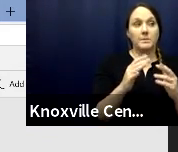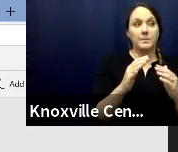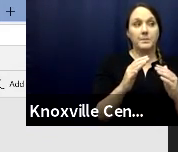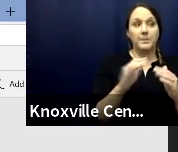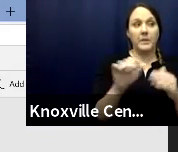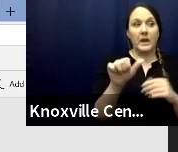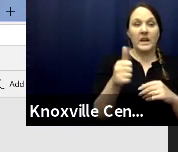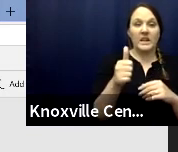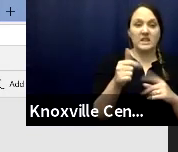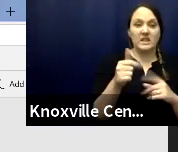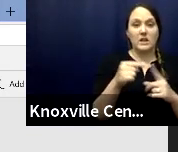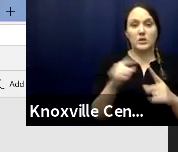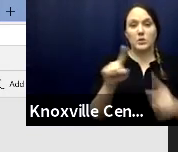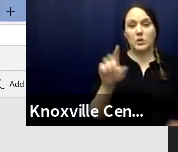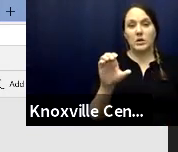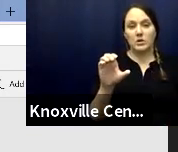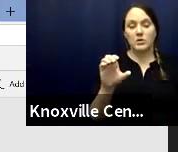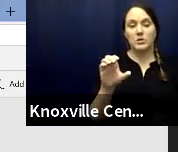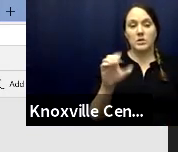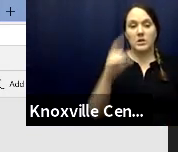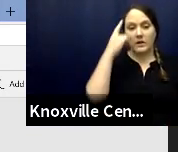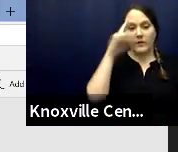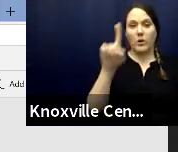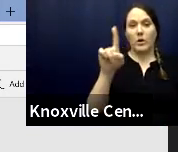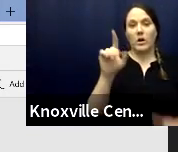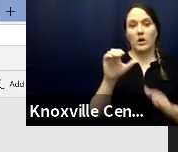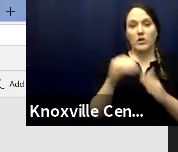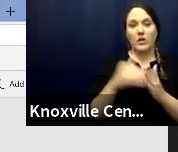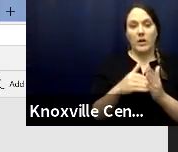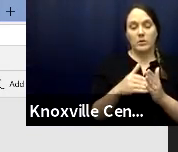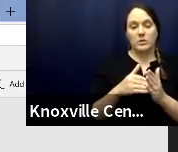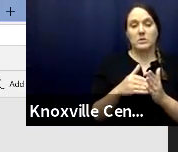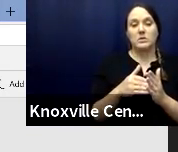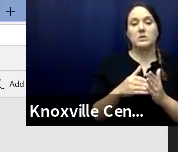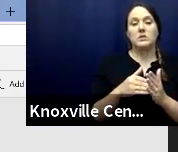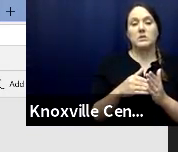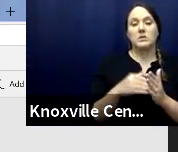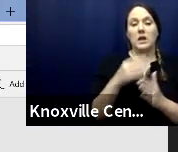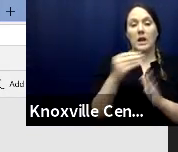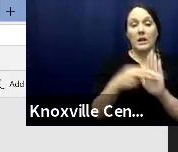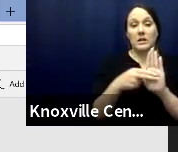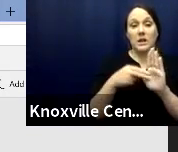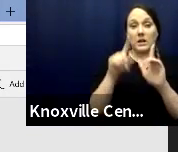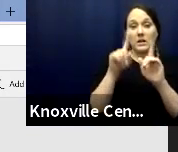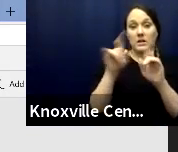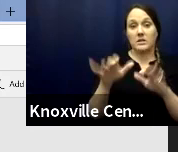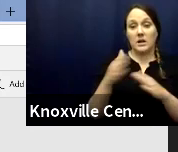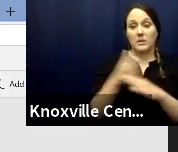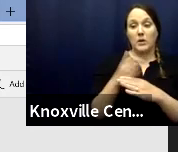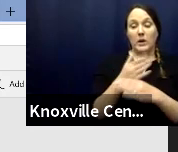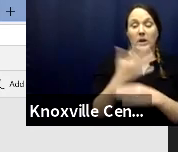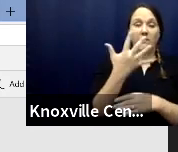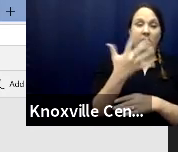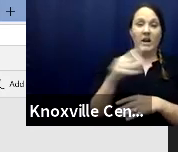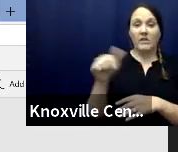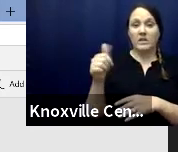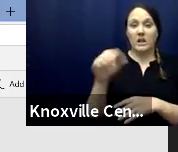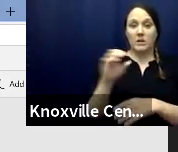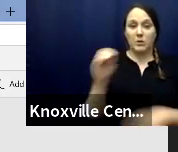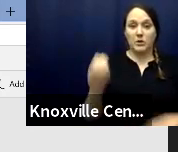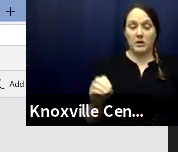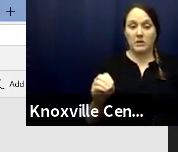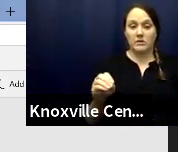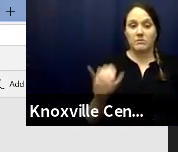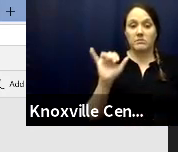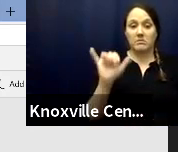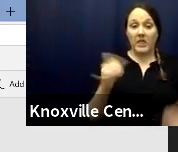10 to 100 per 100,000, and diagnostic testing between 5 and 10%. That's the